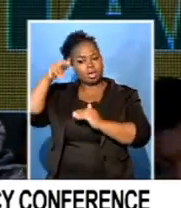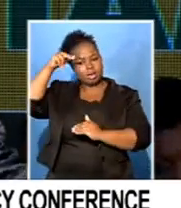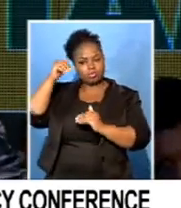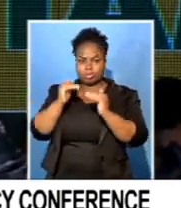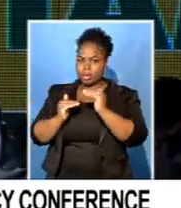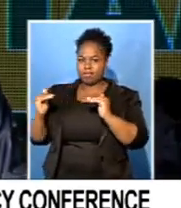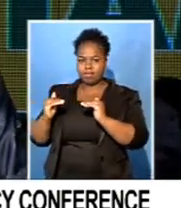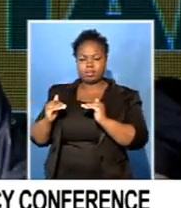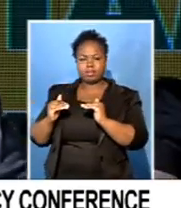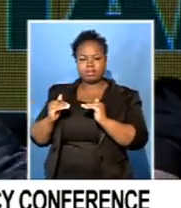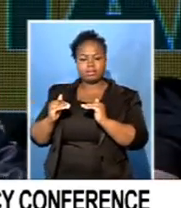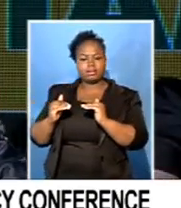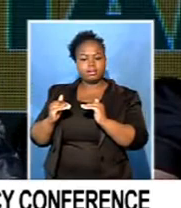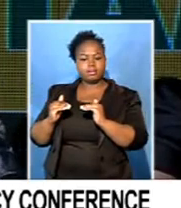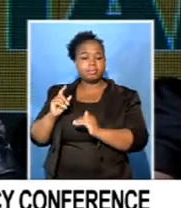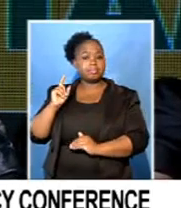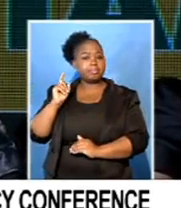be